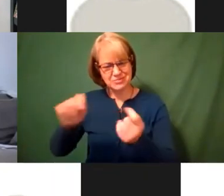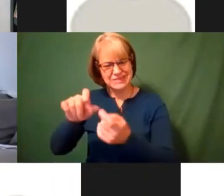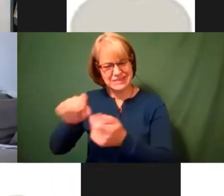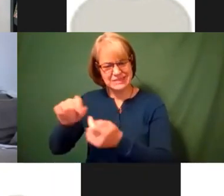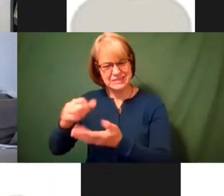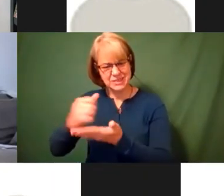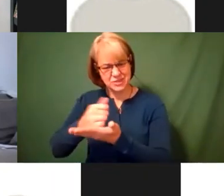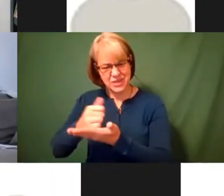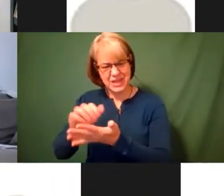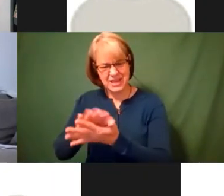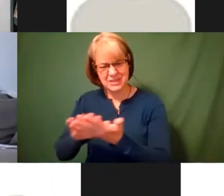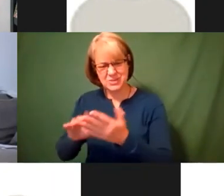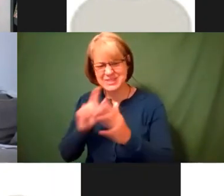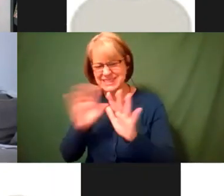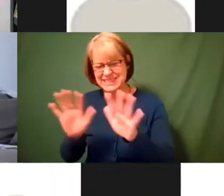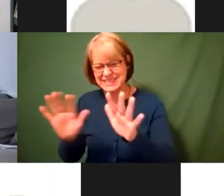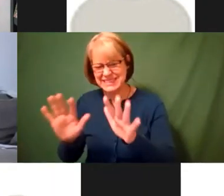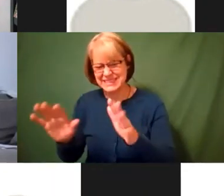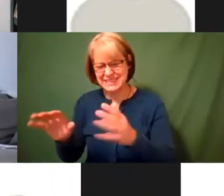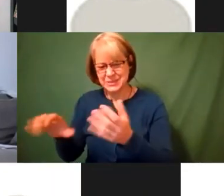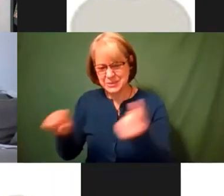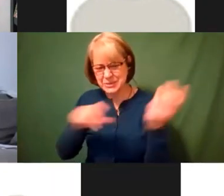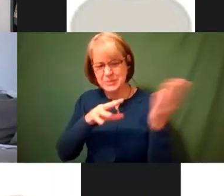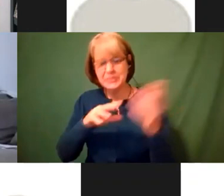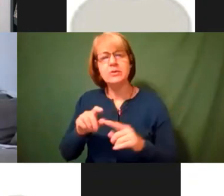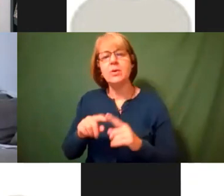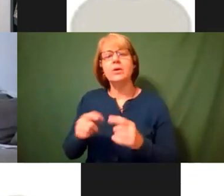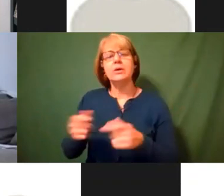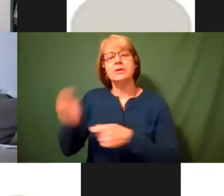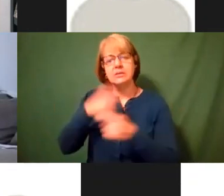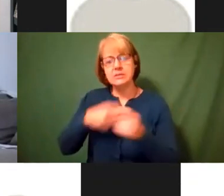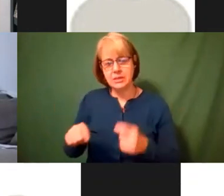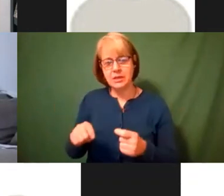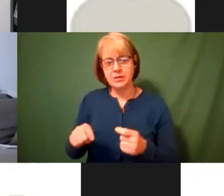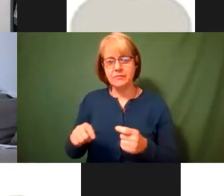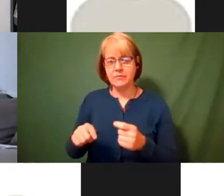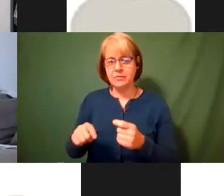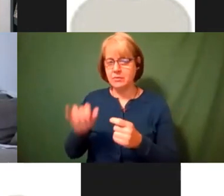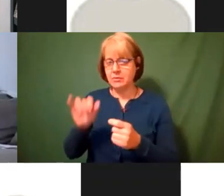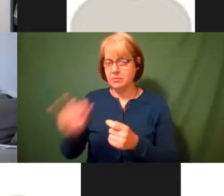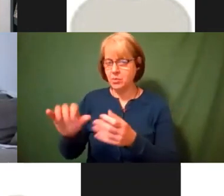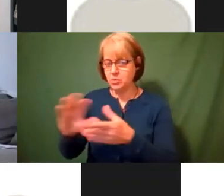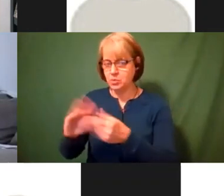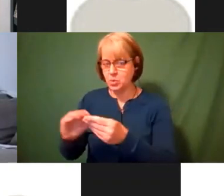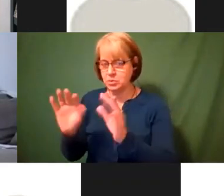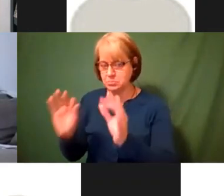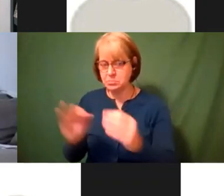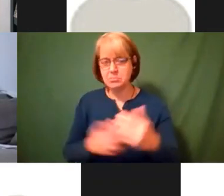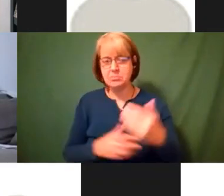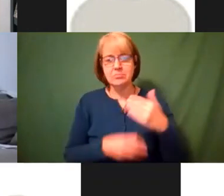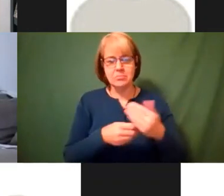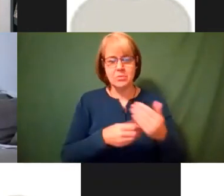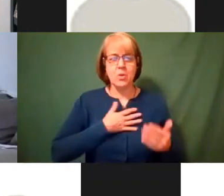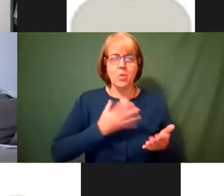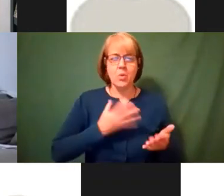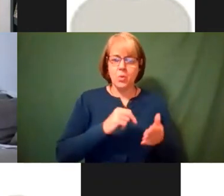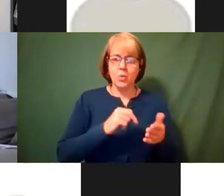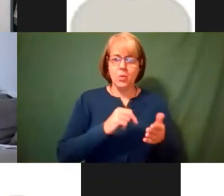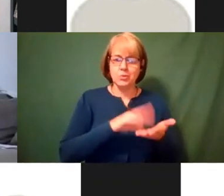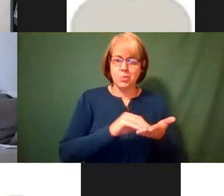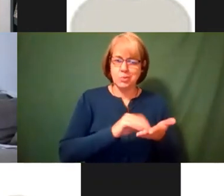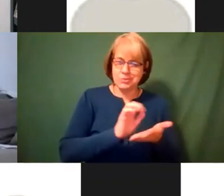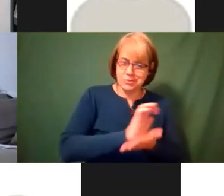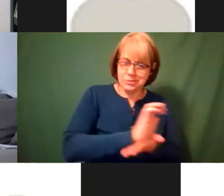altogether, but to integrate and truth stories by bringing in our kind of erased or marginalized stories. And how do